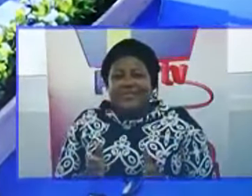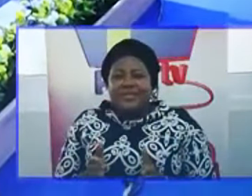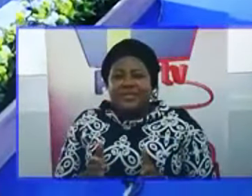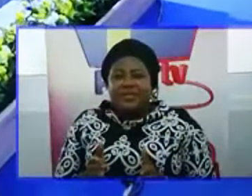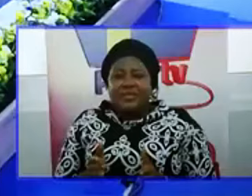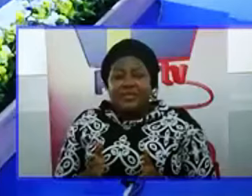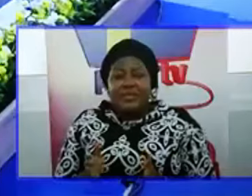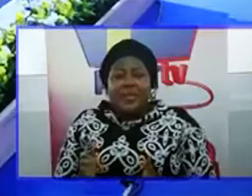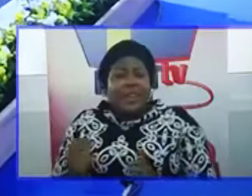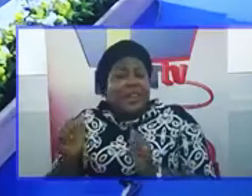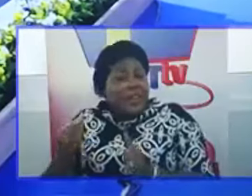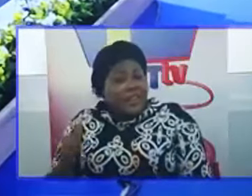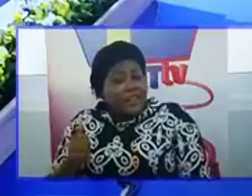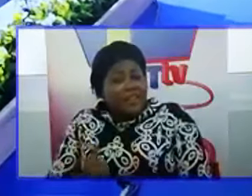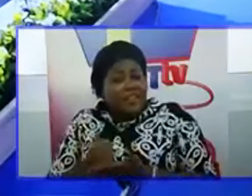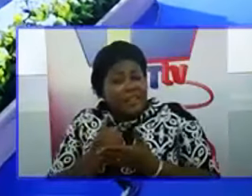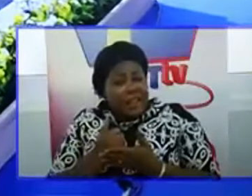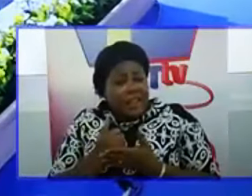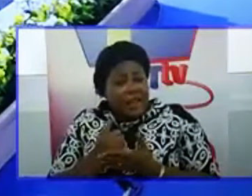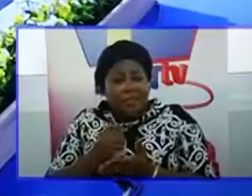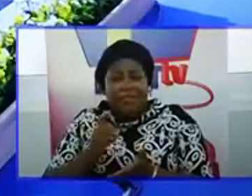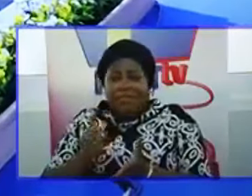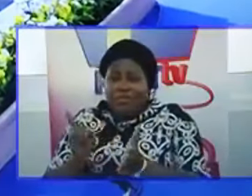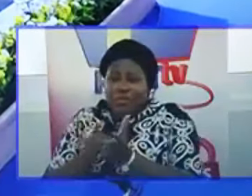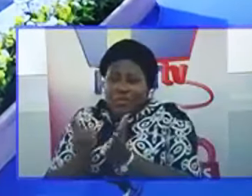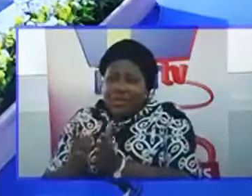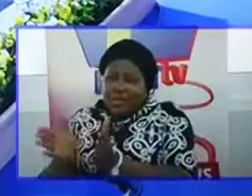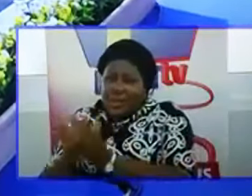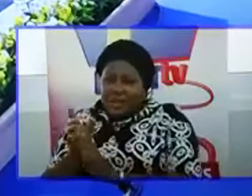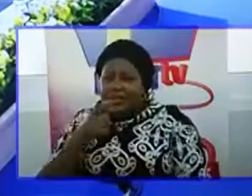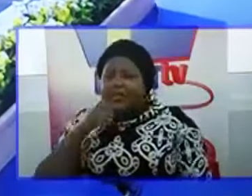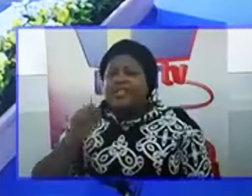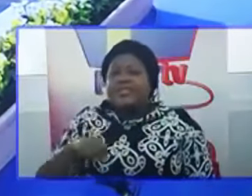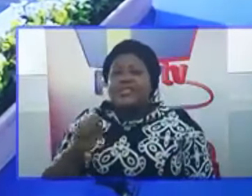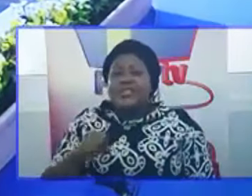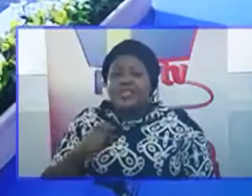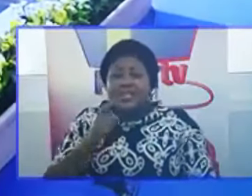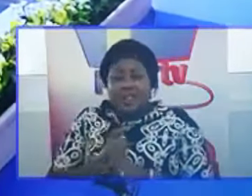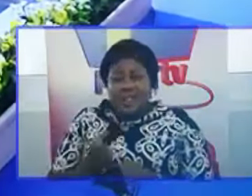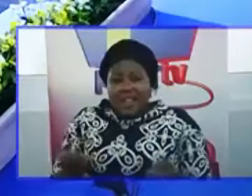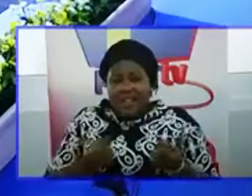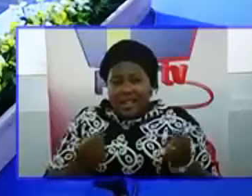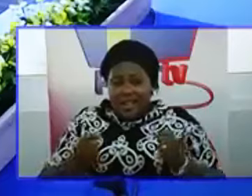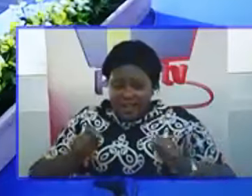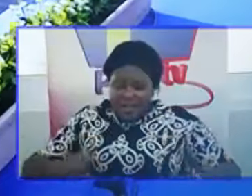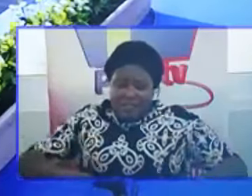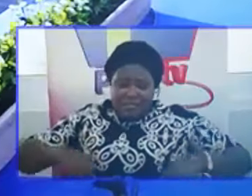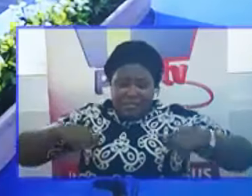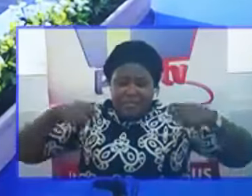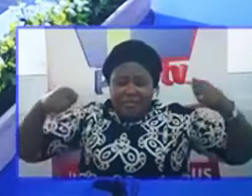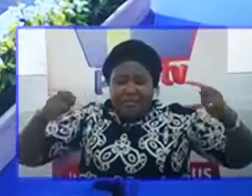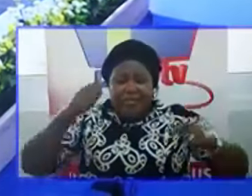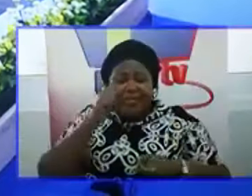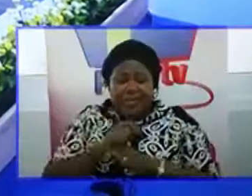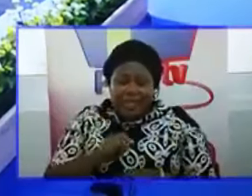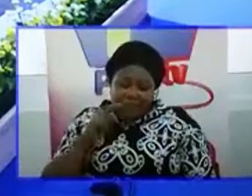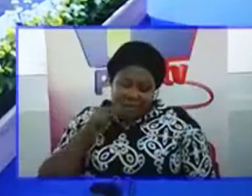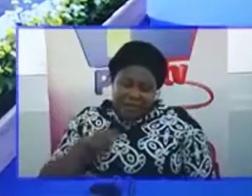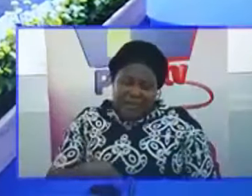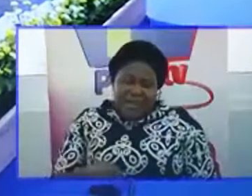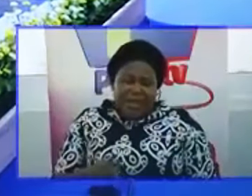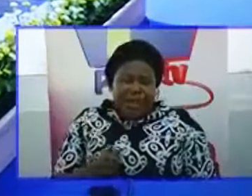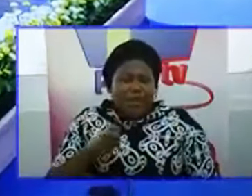Please, can you help me? Say yes. But when the young man opened the bonnet, he realized that it was just a little problem.